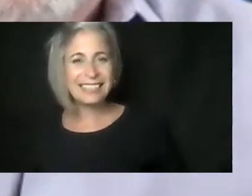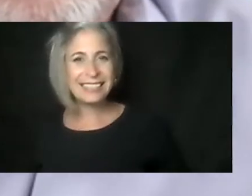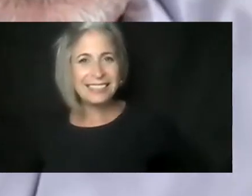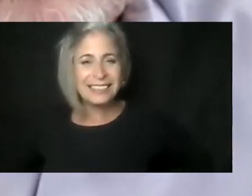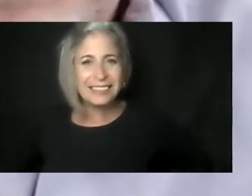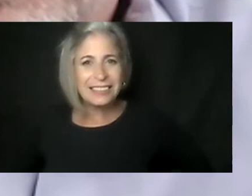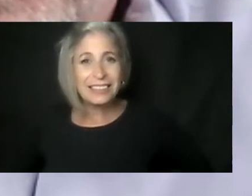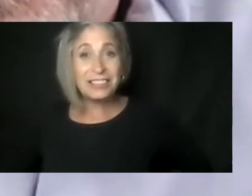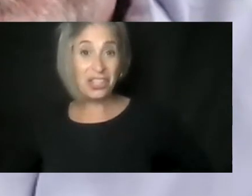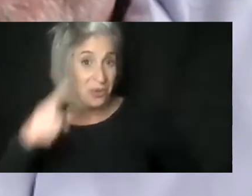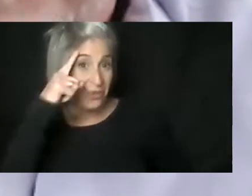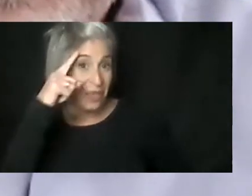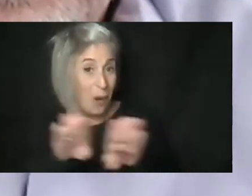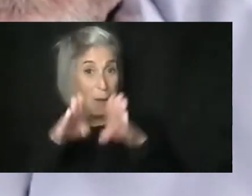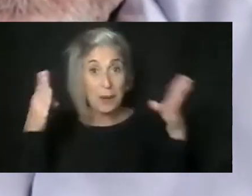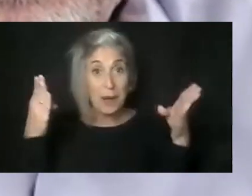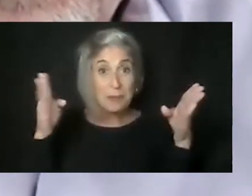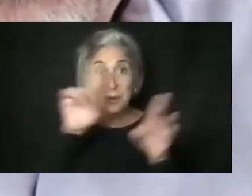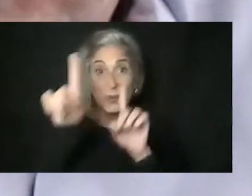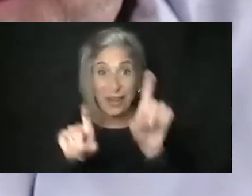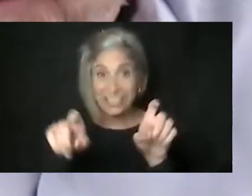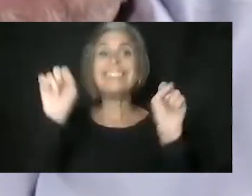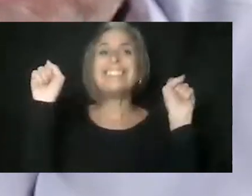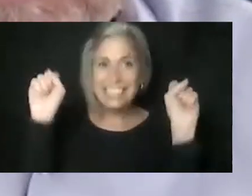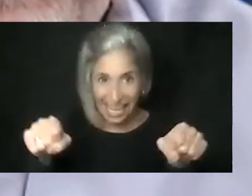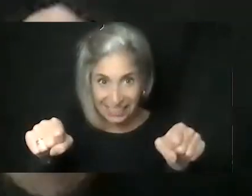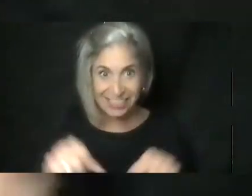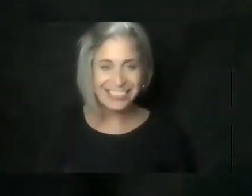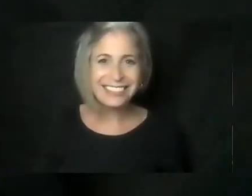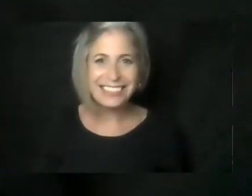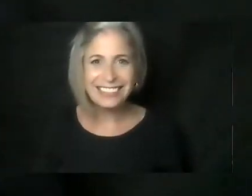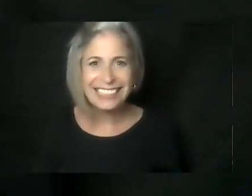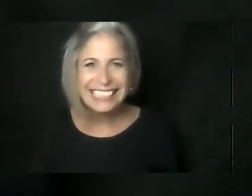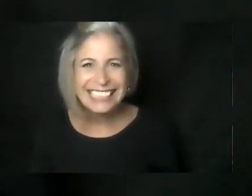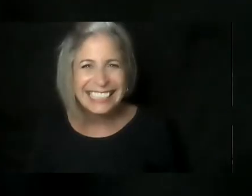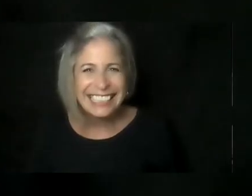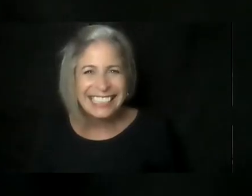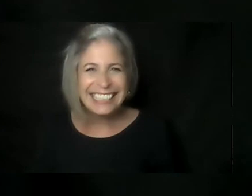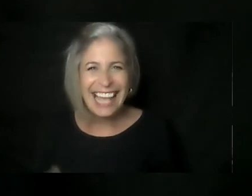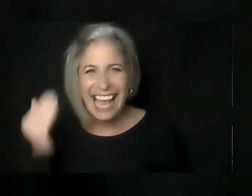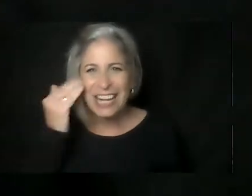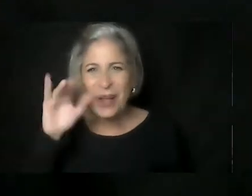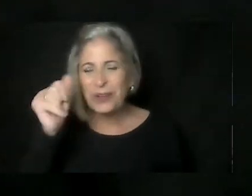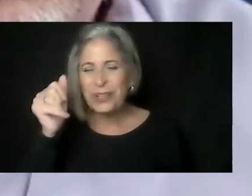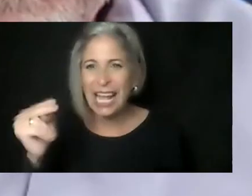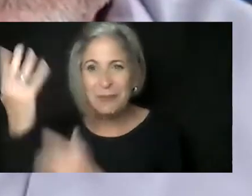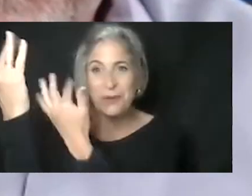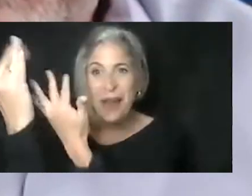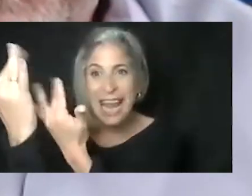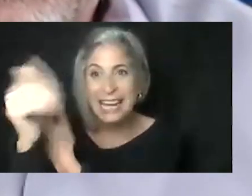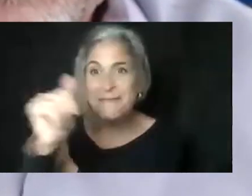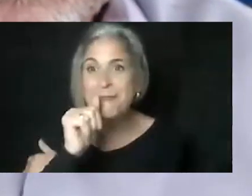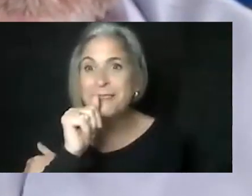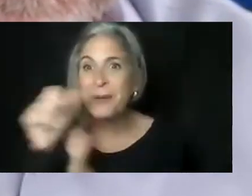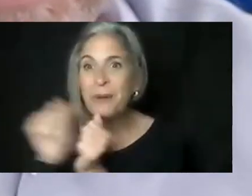So do you guys think we should open it up to questions from everyone? Yes. I know John's been waiting very patiently